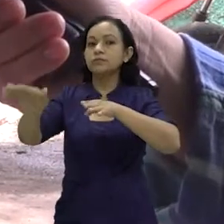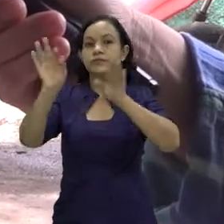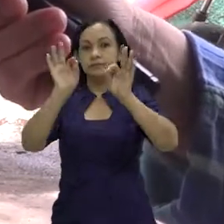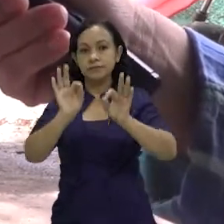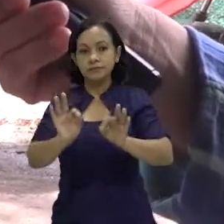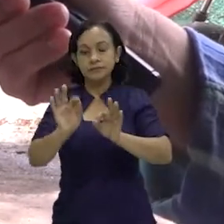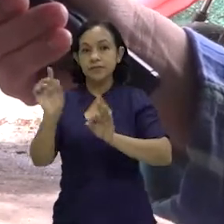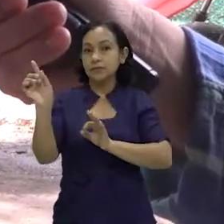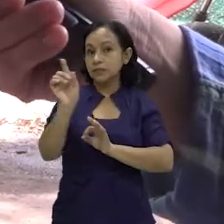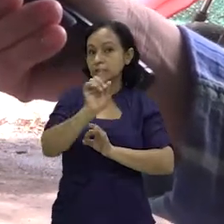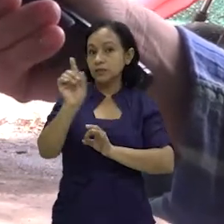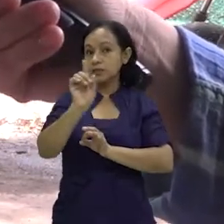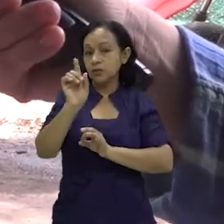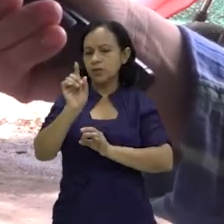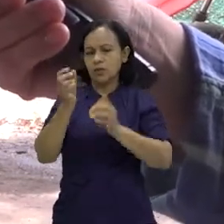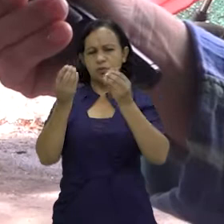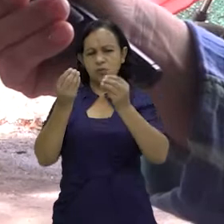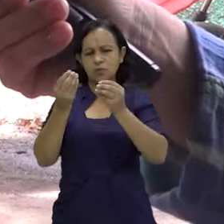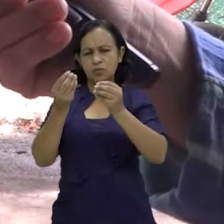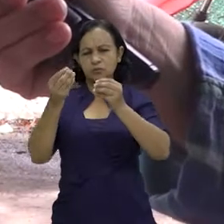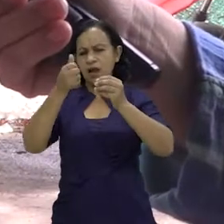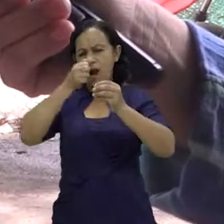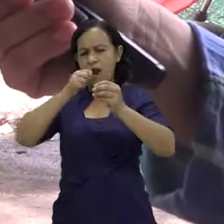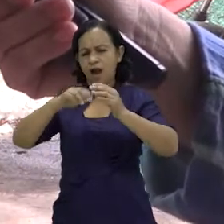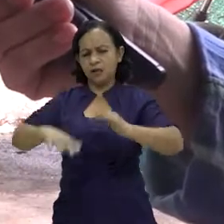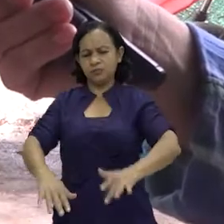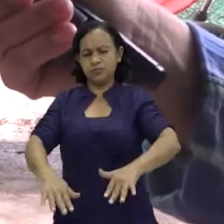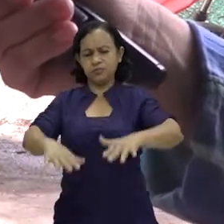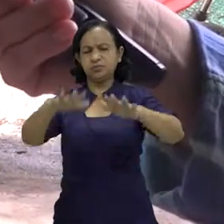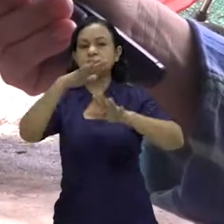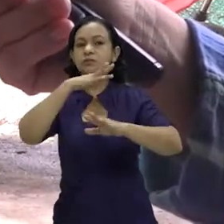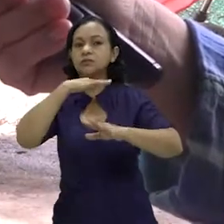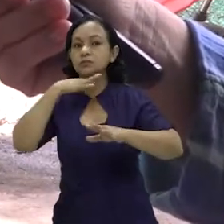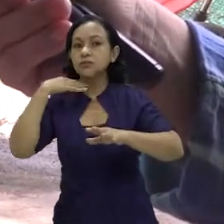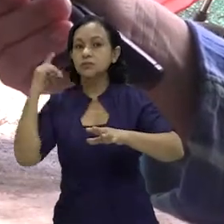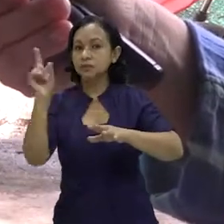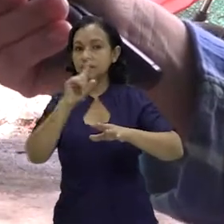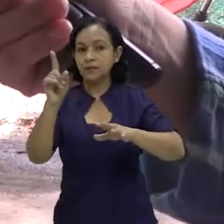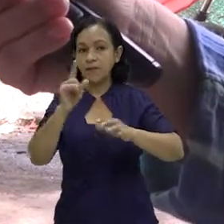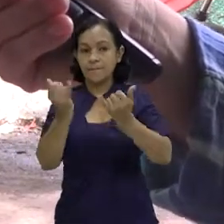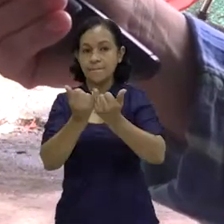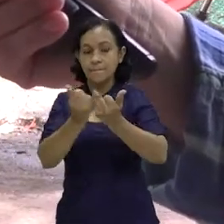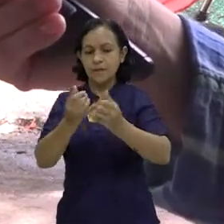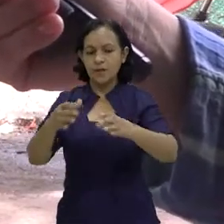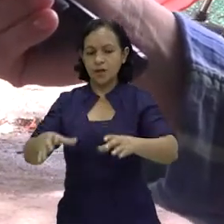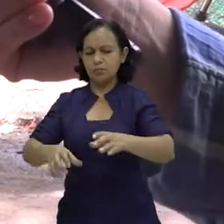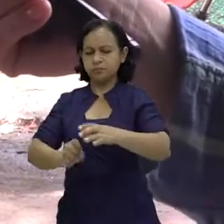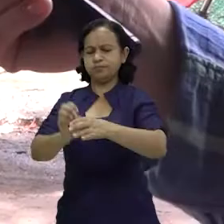Linda is going to the